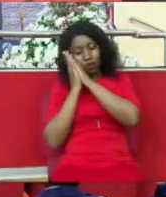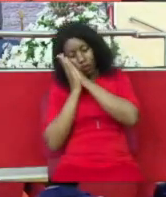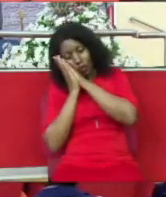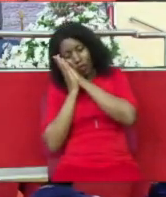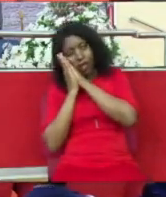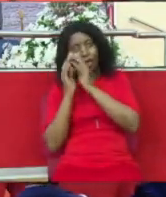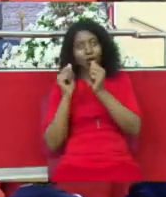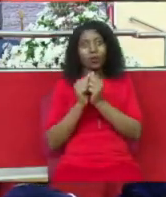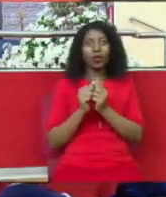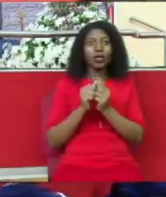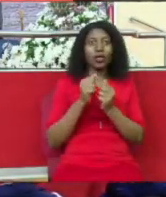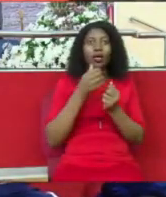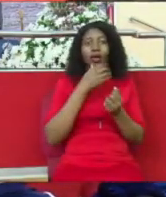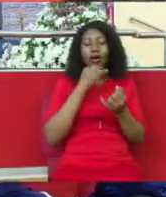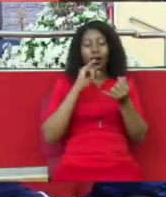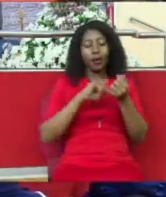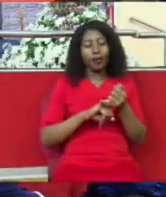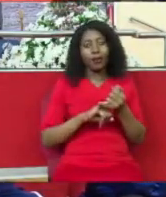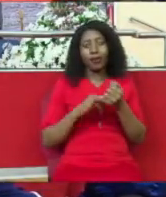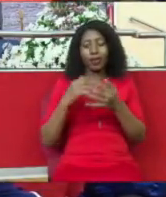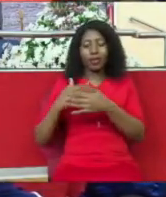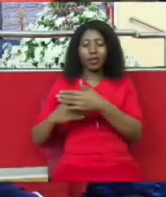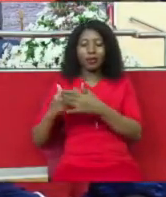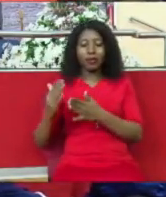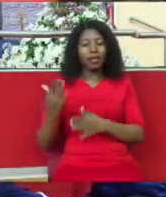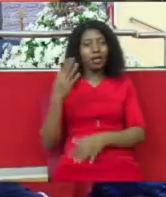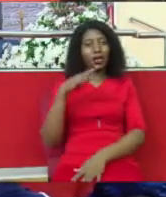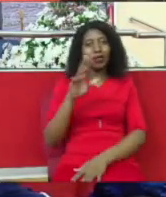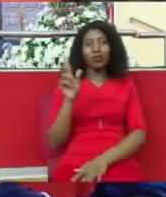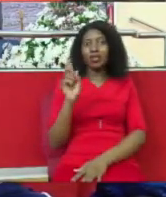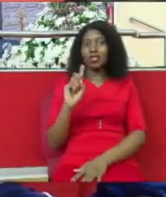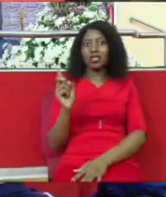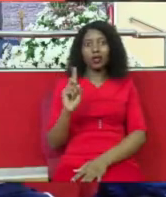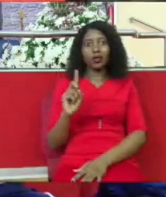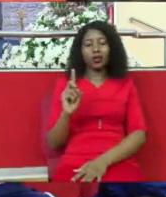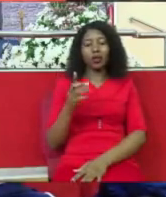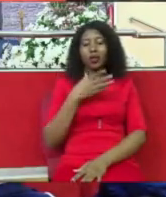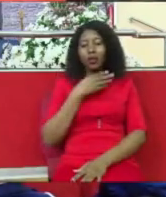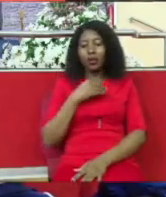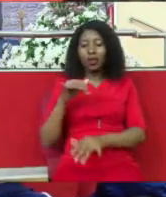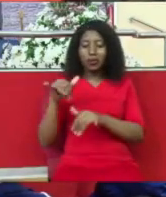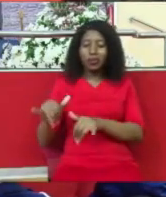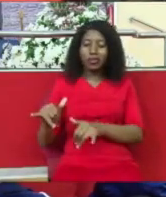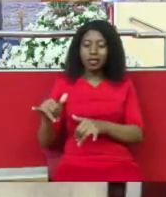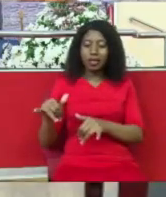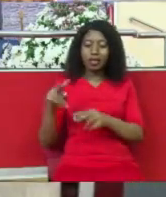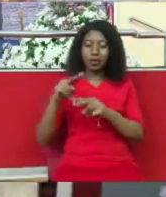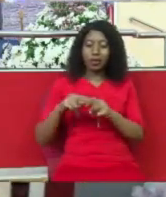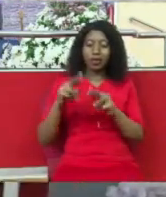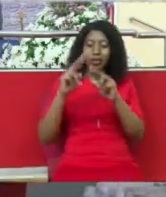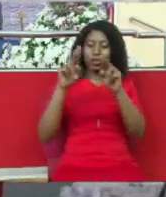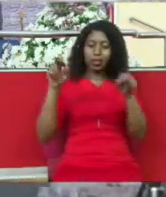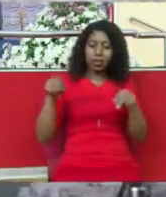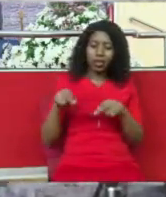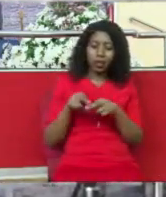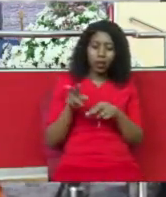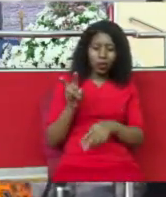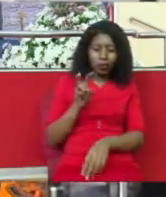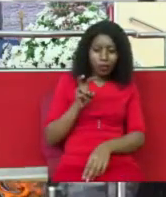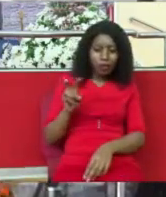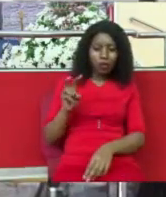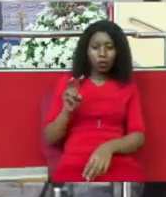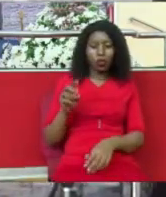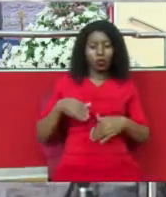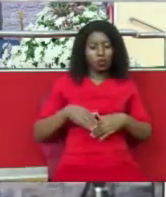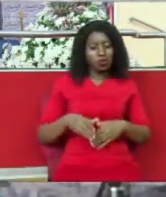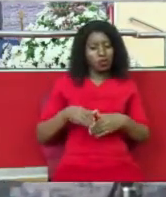many other things. By the time you're going into bed, already your mind has been defined. defiled by pornography. Unabaki pale badala ya kwenda